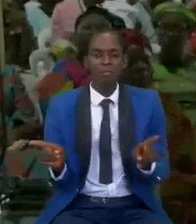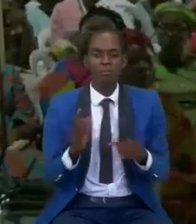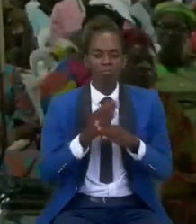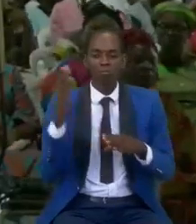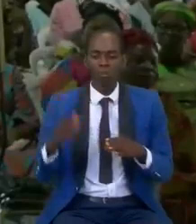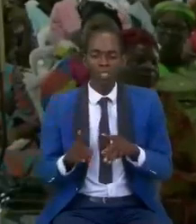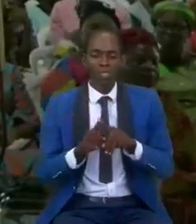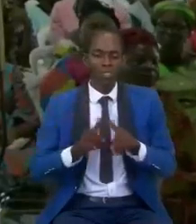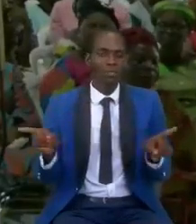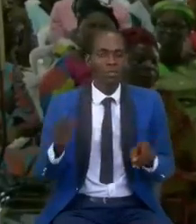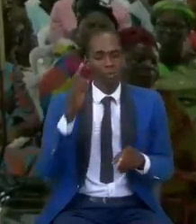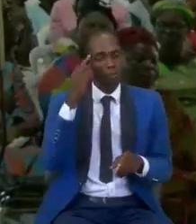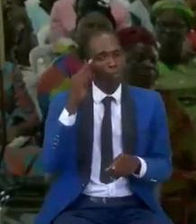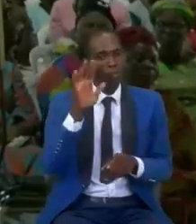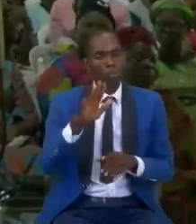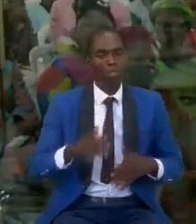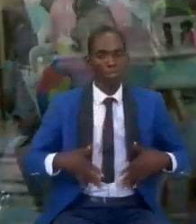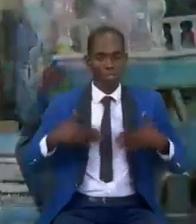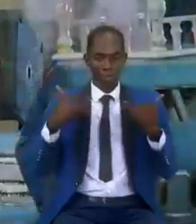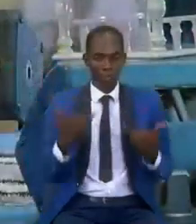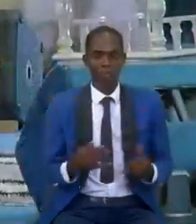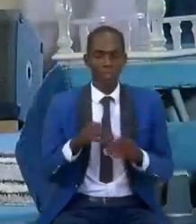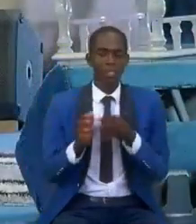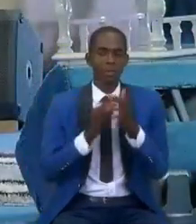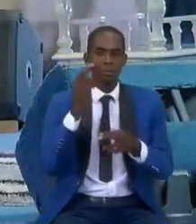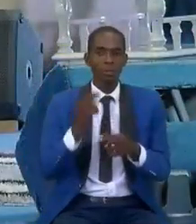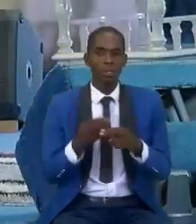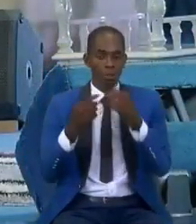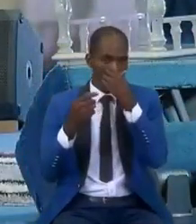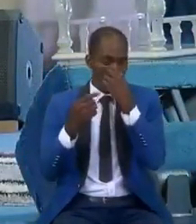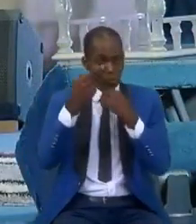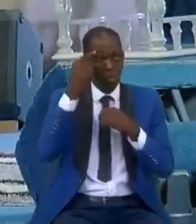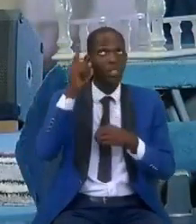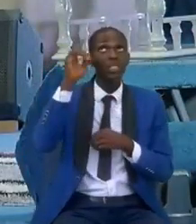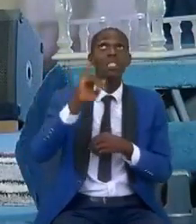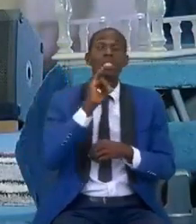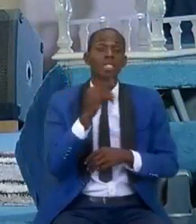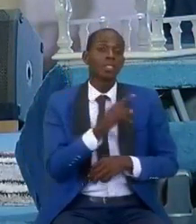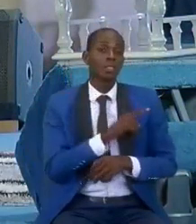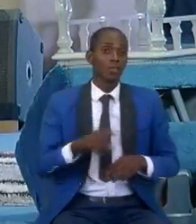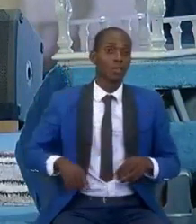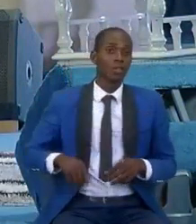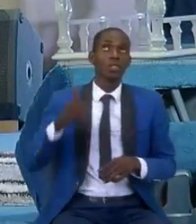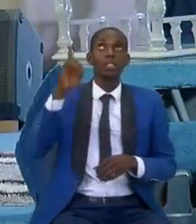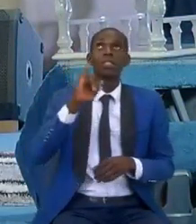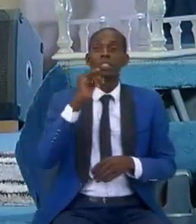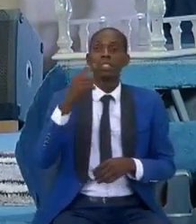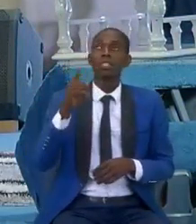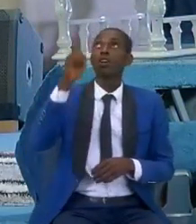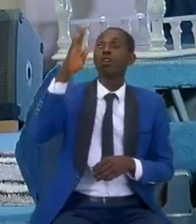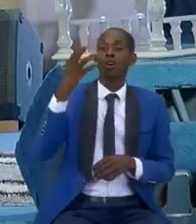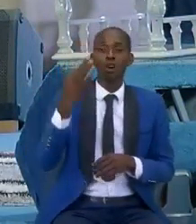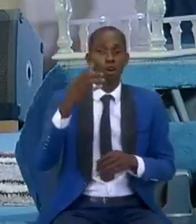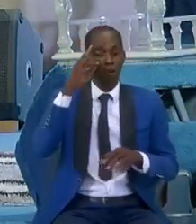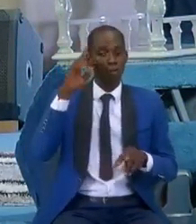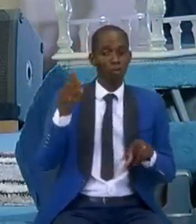it's the God of covenant, and the God that assures us, and the God that says, I'm still alive, and